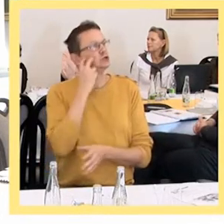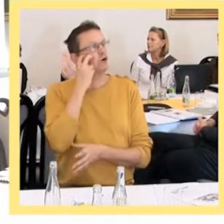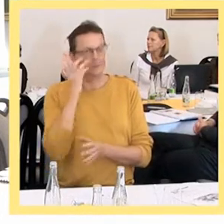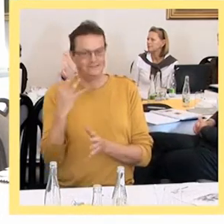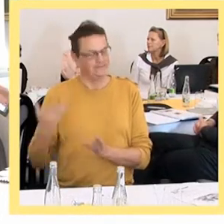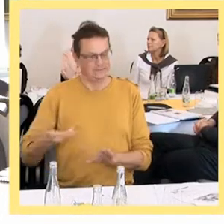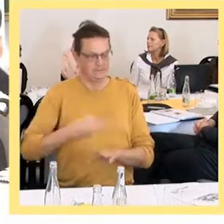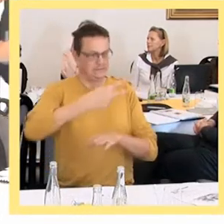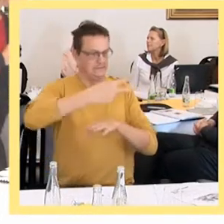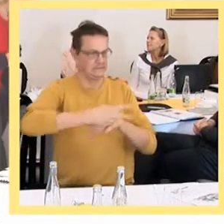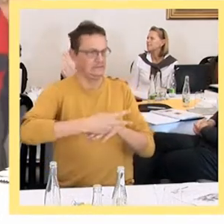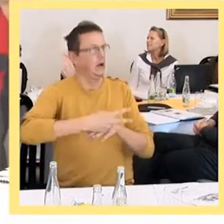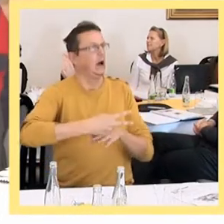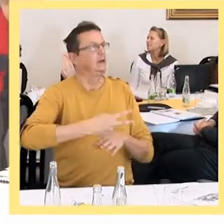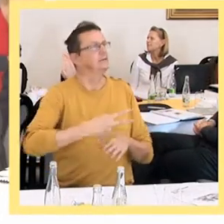as this.